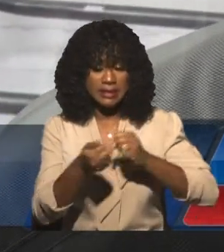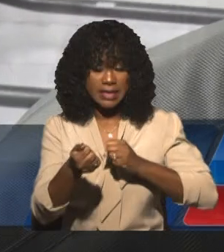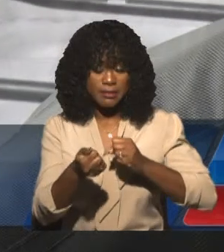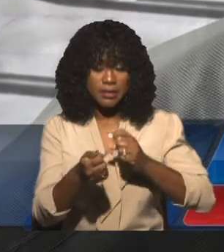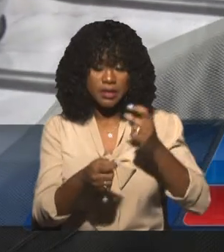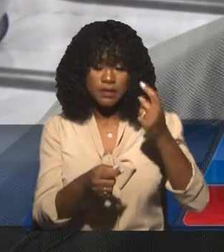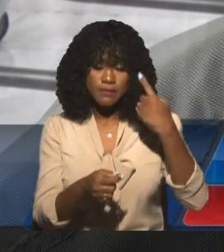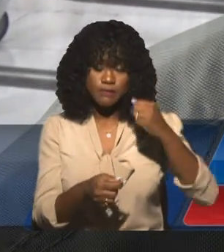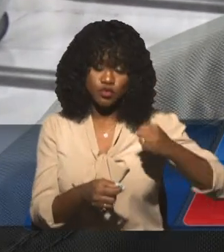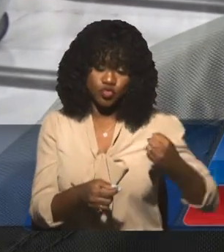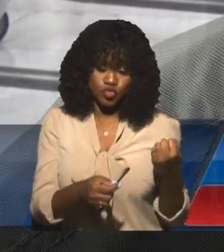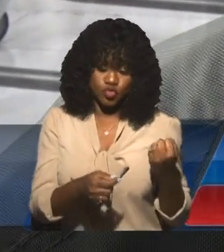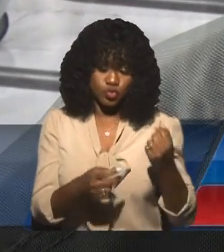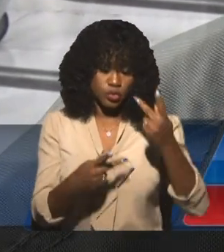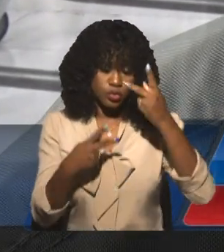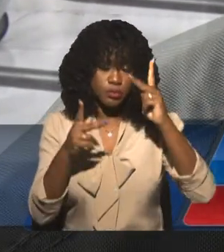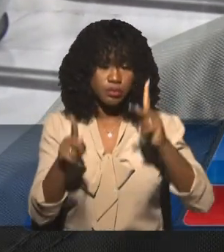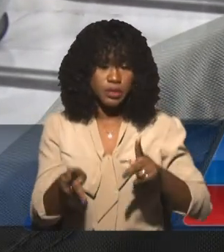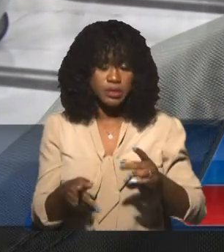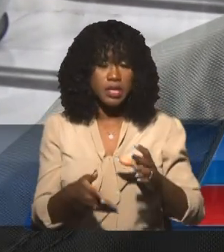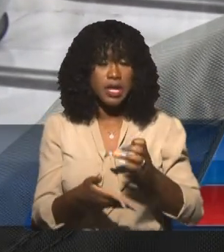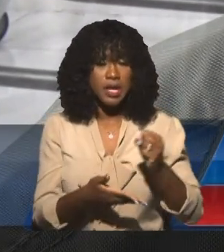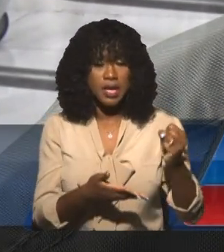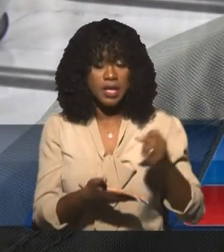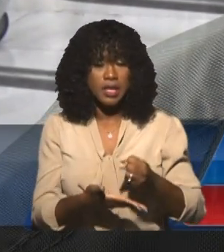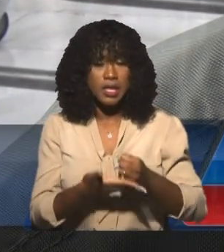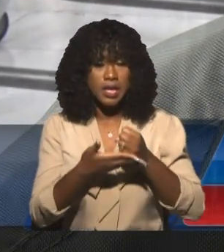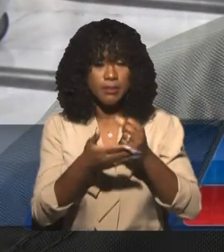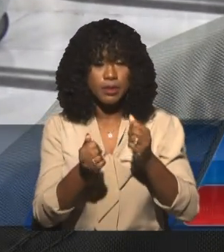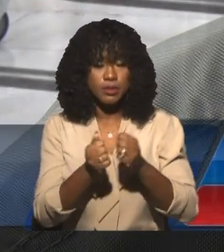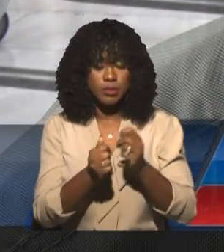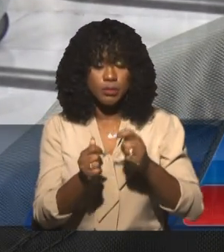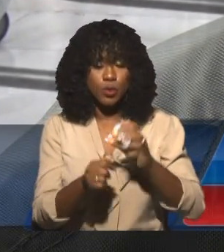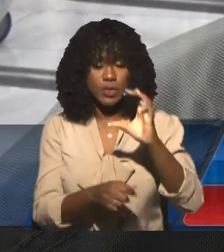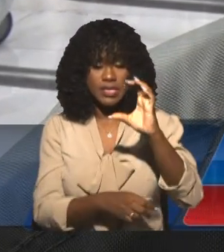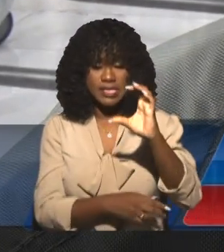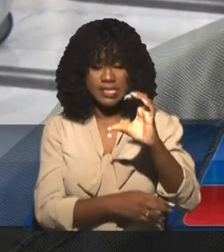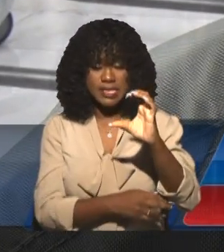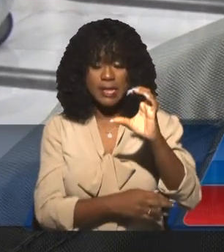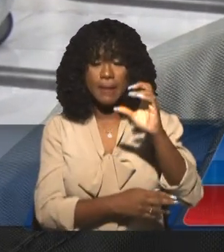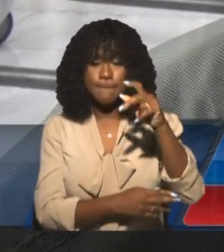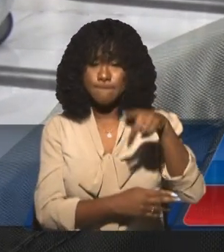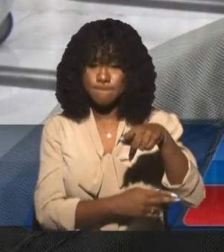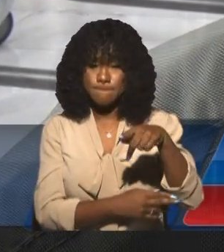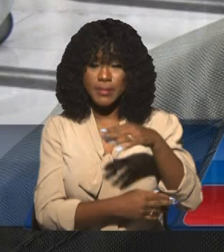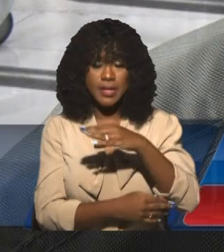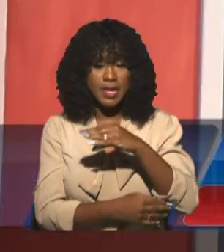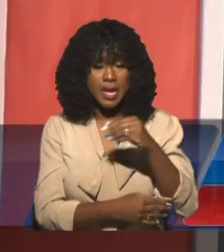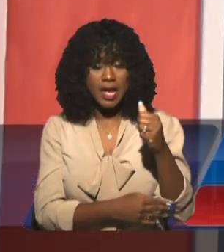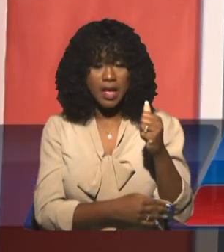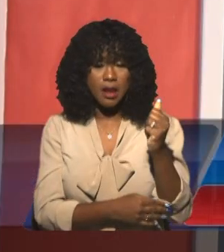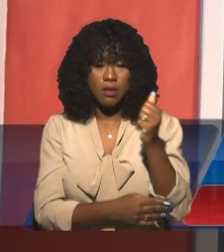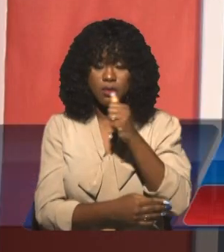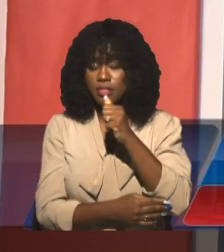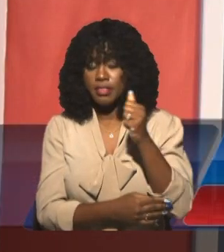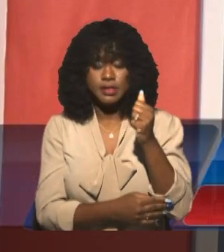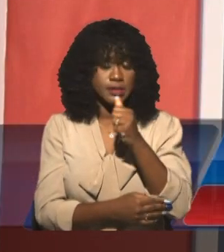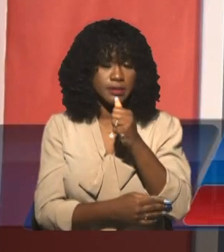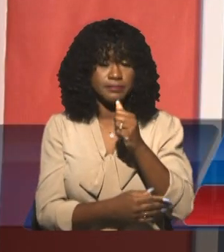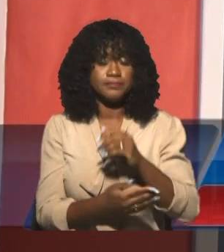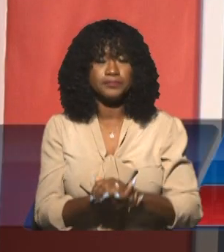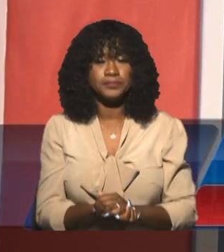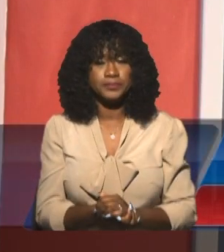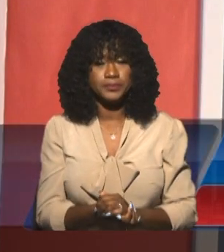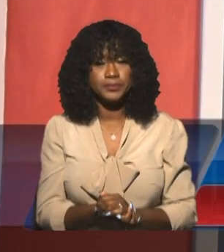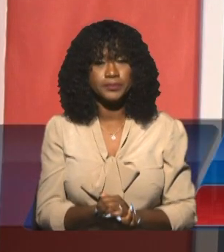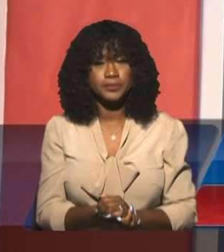patients, as well as assisting in the rehabilitation of patients with cerebral palsy, autism, and rheumatoid arthritis. Dr. Rahman said he